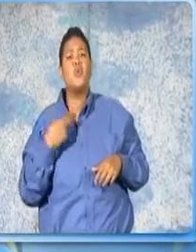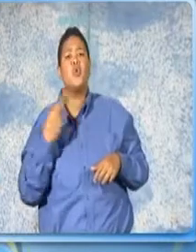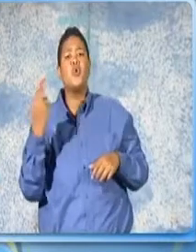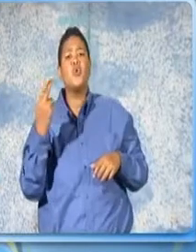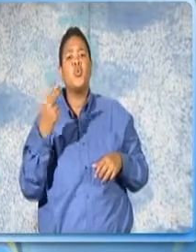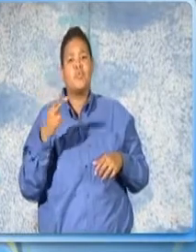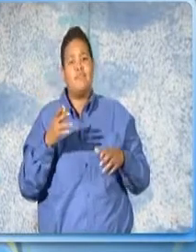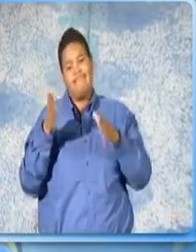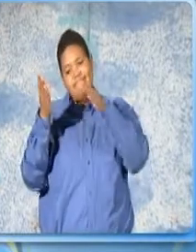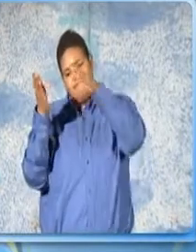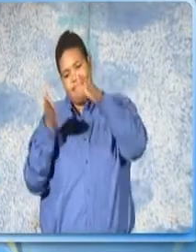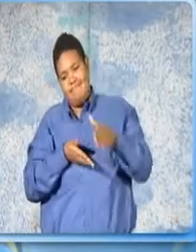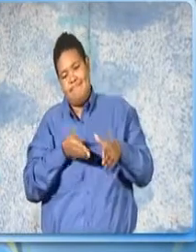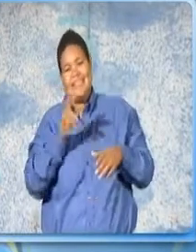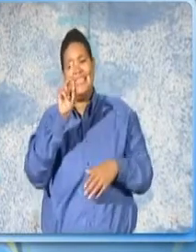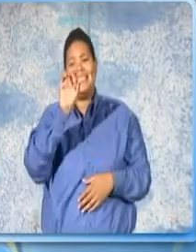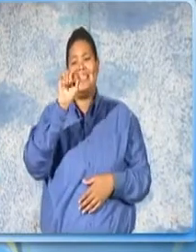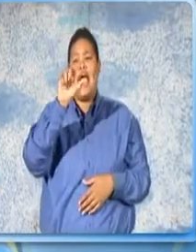diagonals.